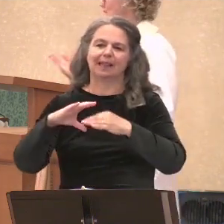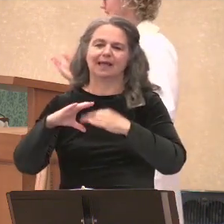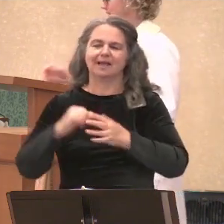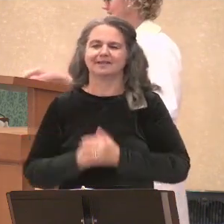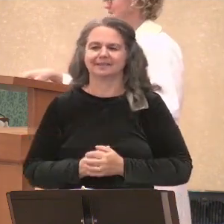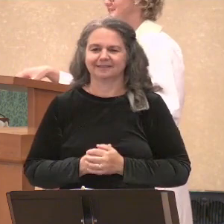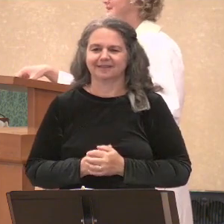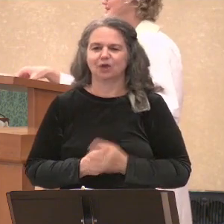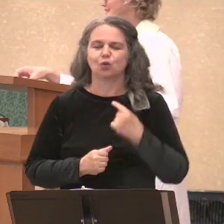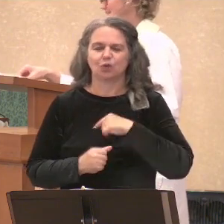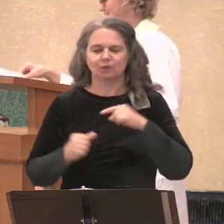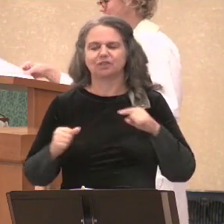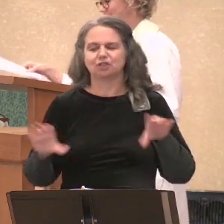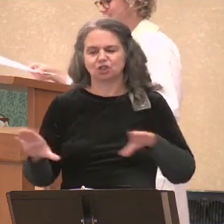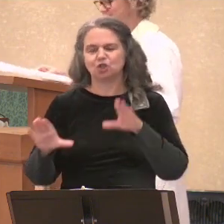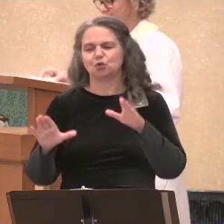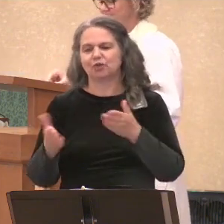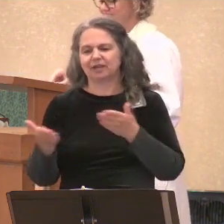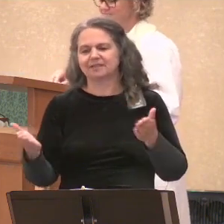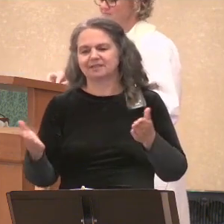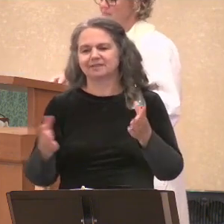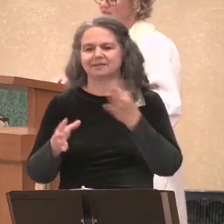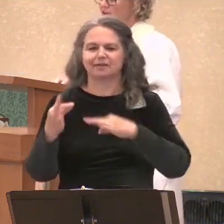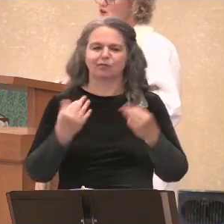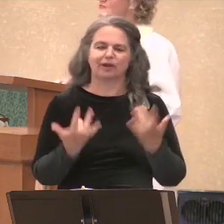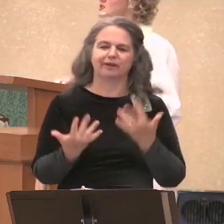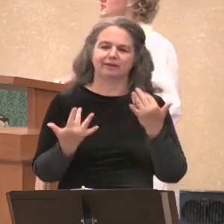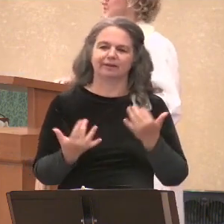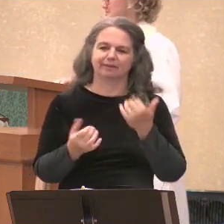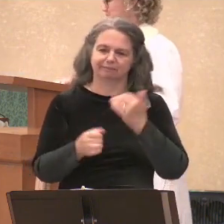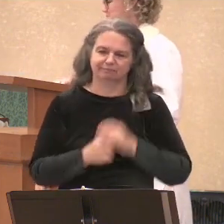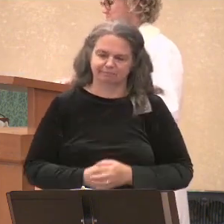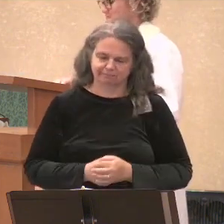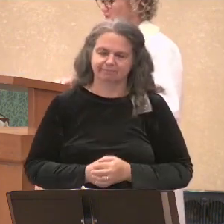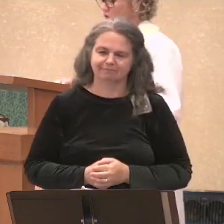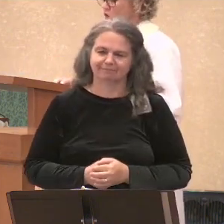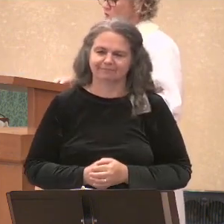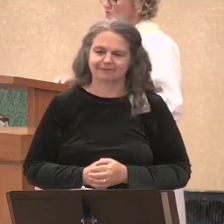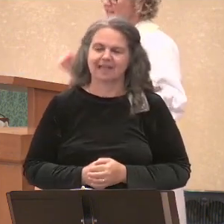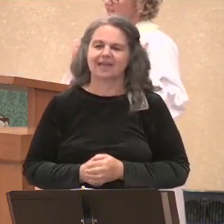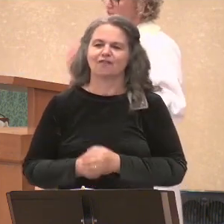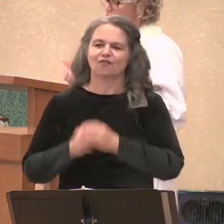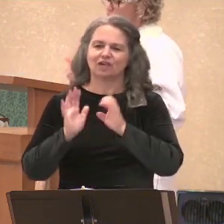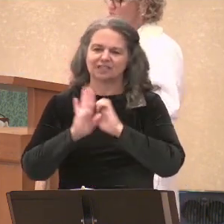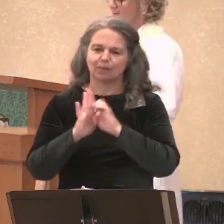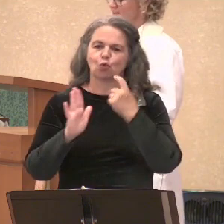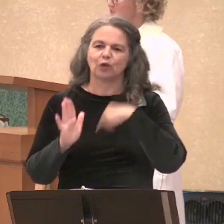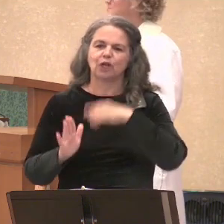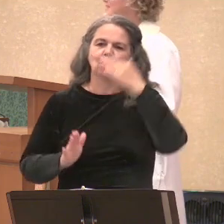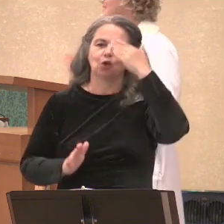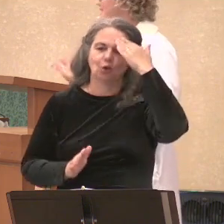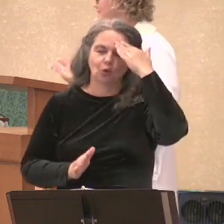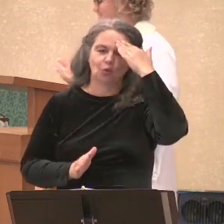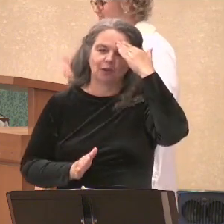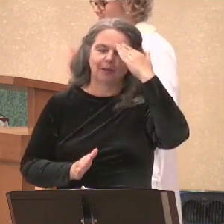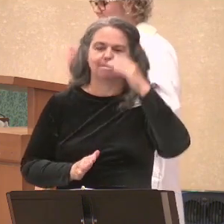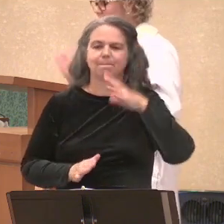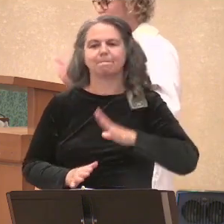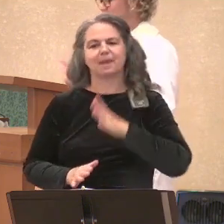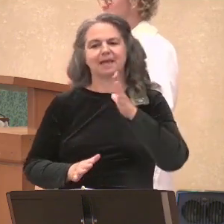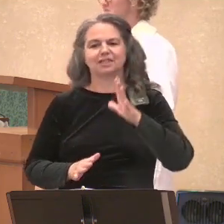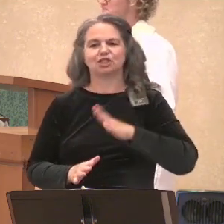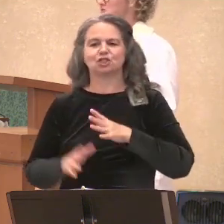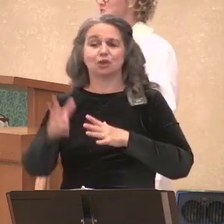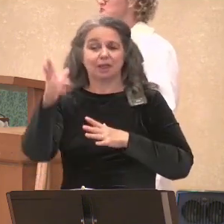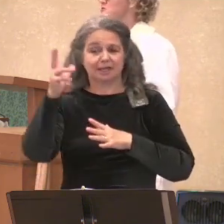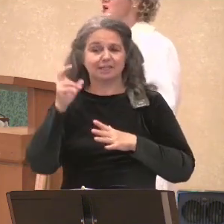over waiting any day. For instance, we know that it's polite to